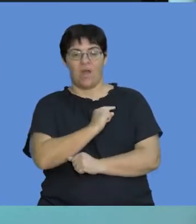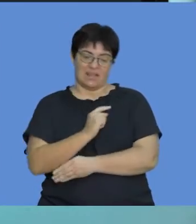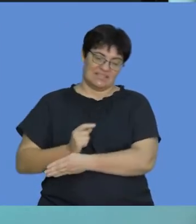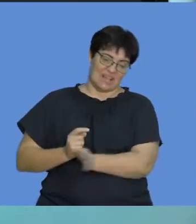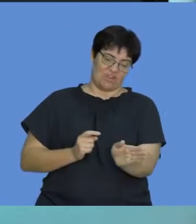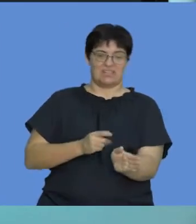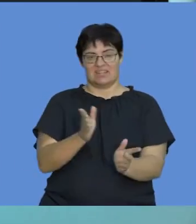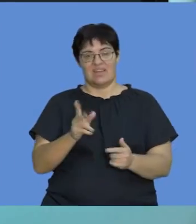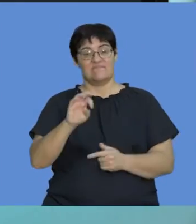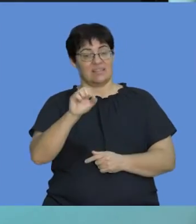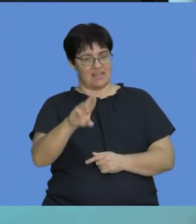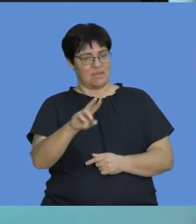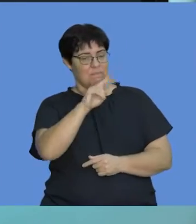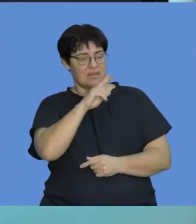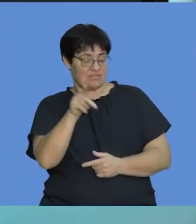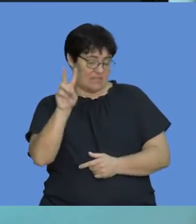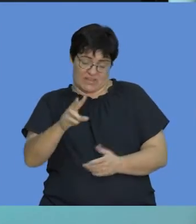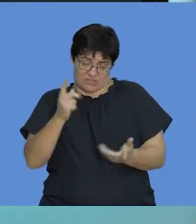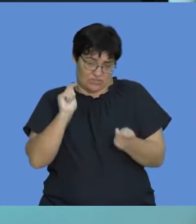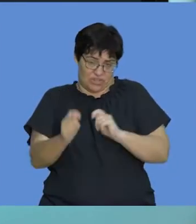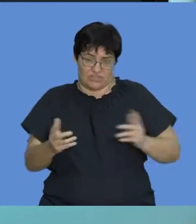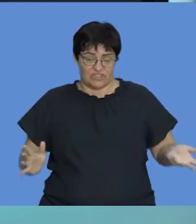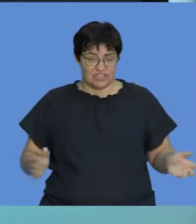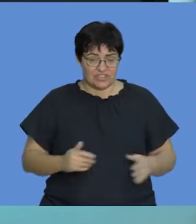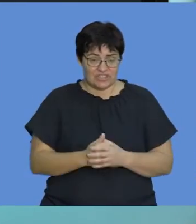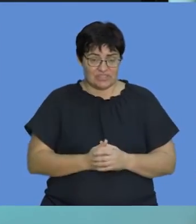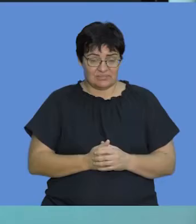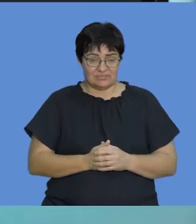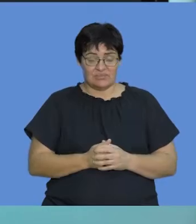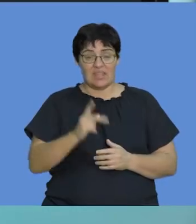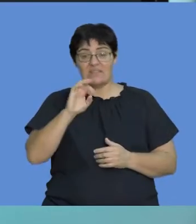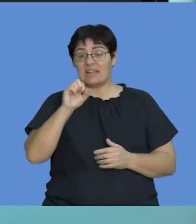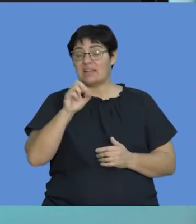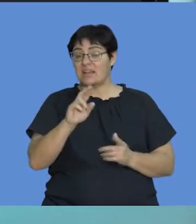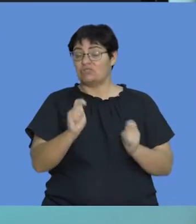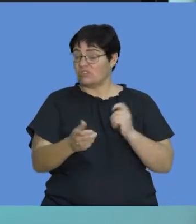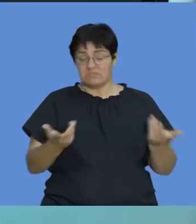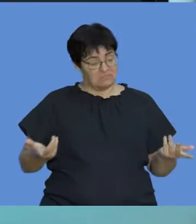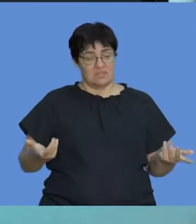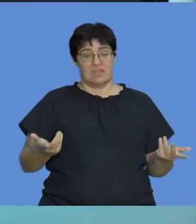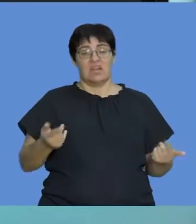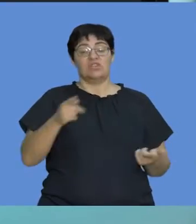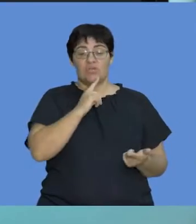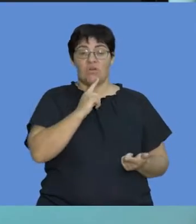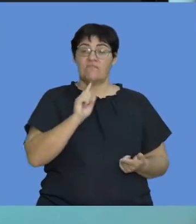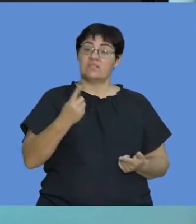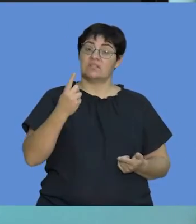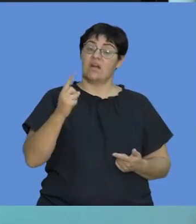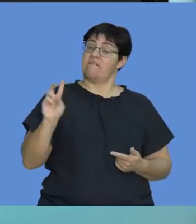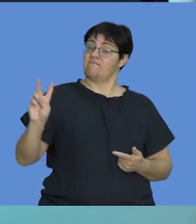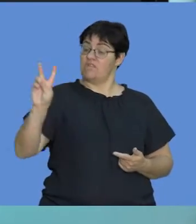changed the direction of a vector. That means the vector's changed. Makes sense? And all the first two involve a change